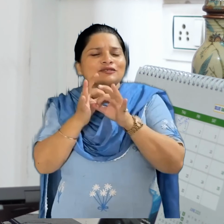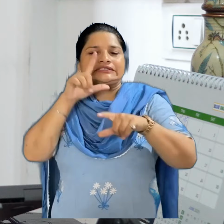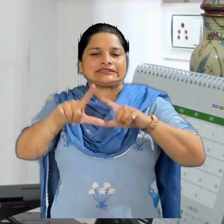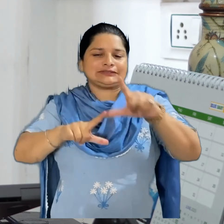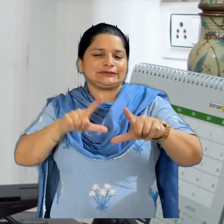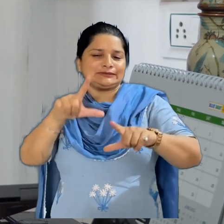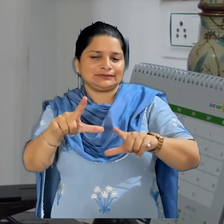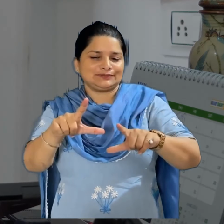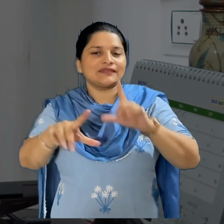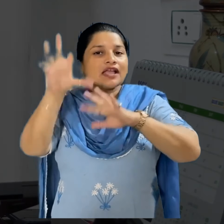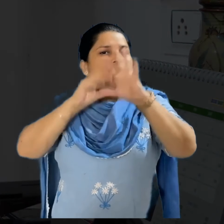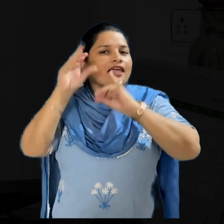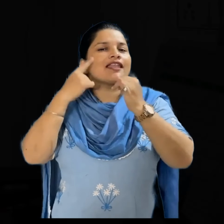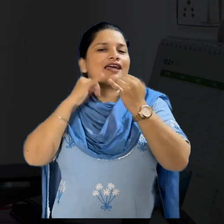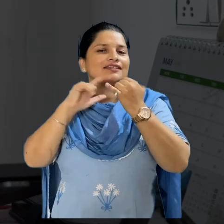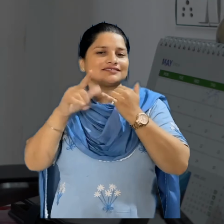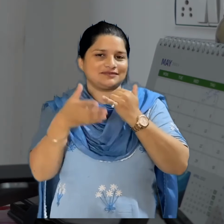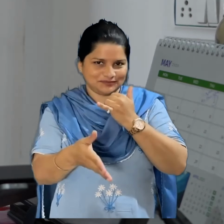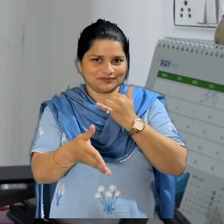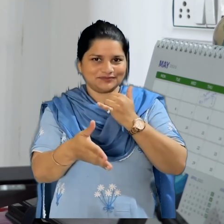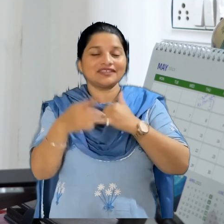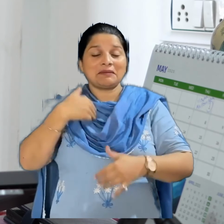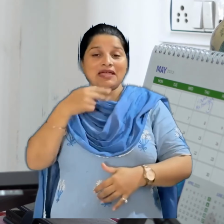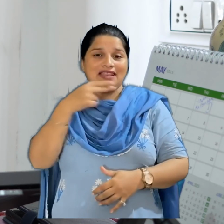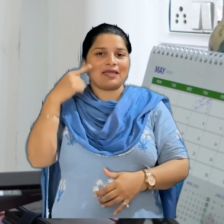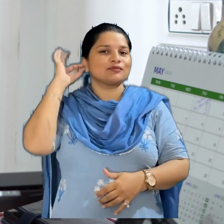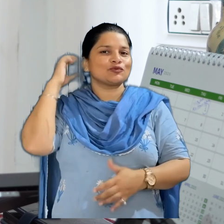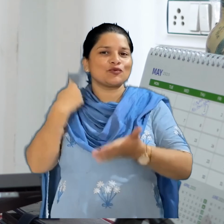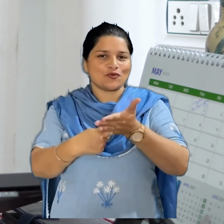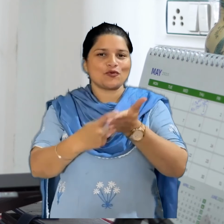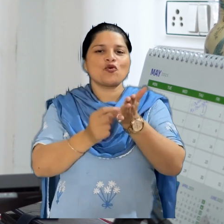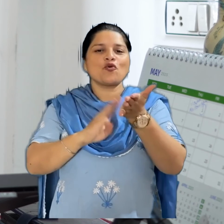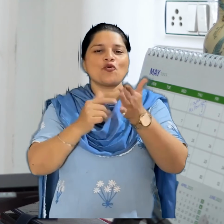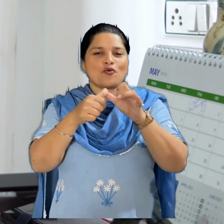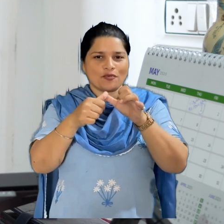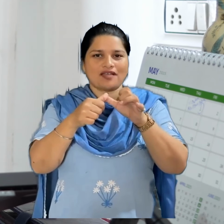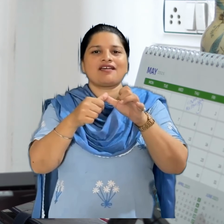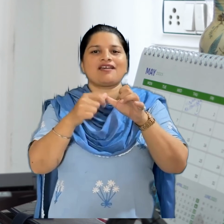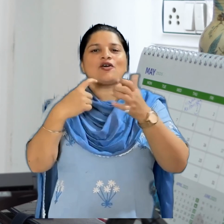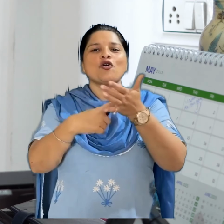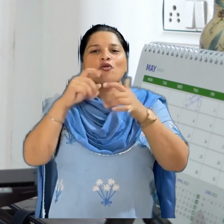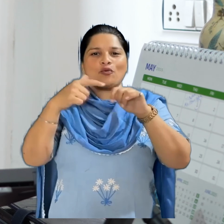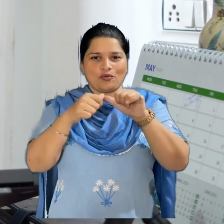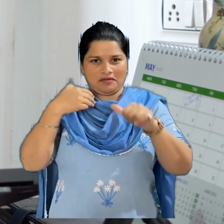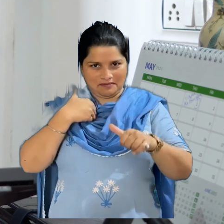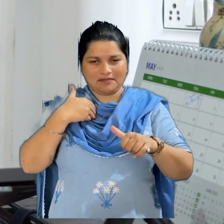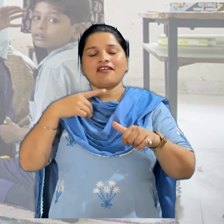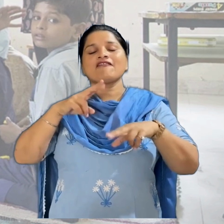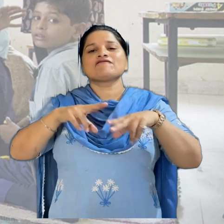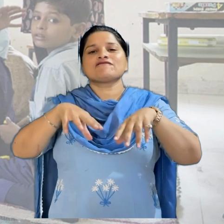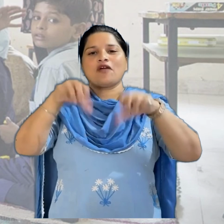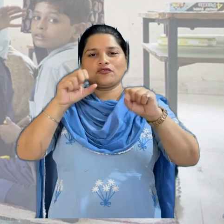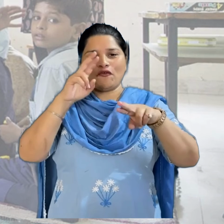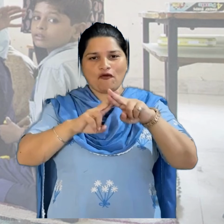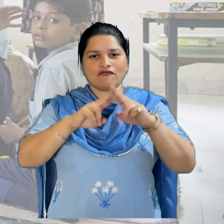step, I want to learn Indian Sign Language. My name is Ruma Roka, and I'm the founder of Noida Deaf Society. After